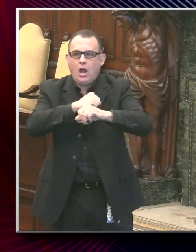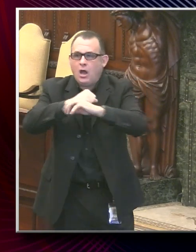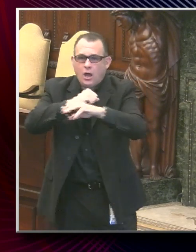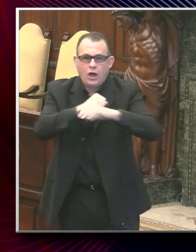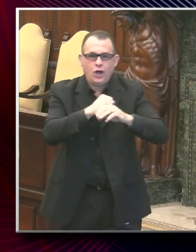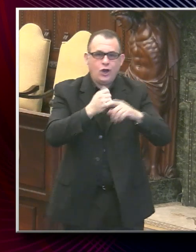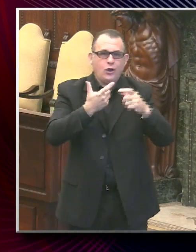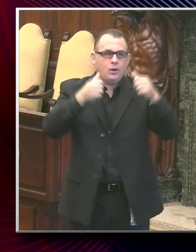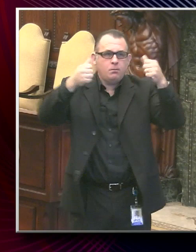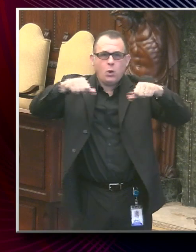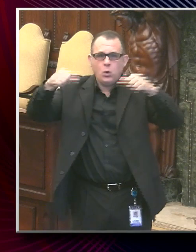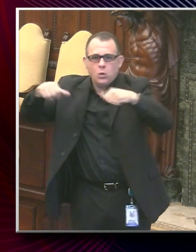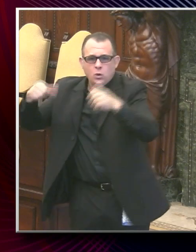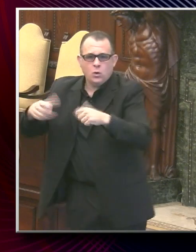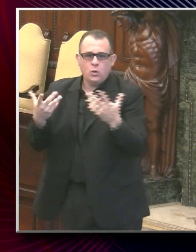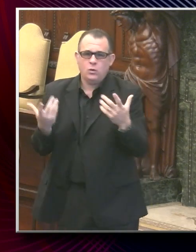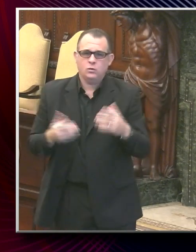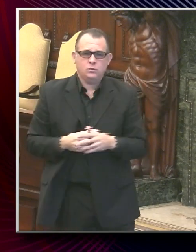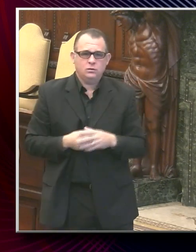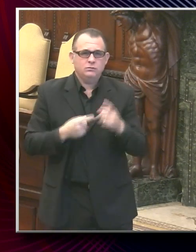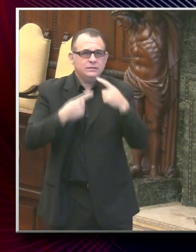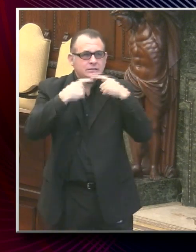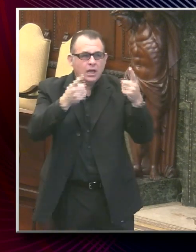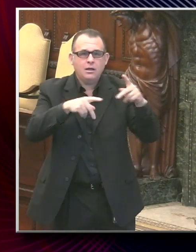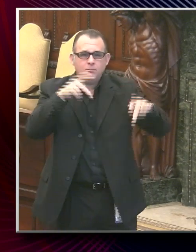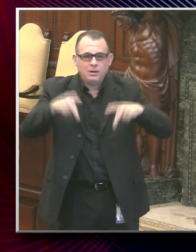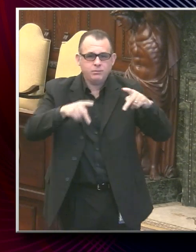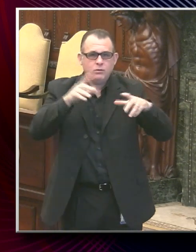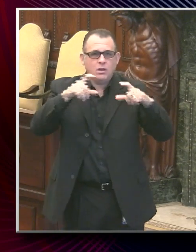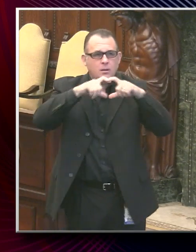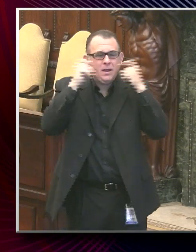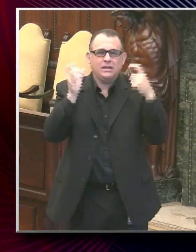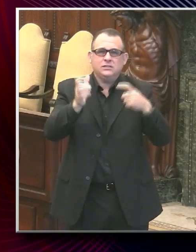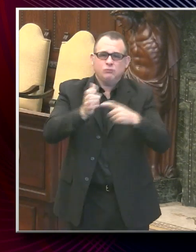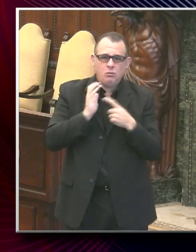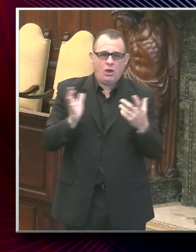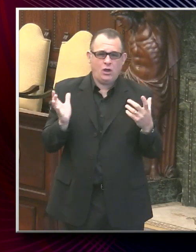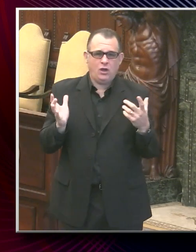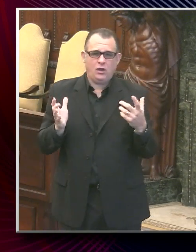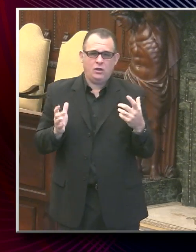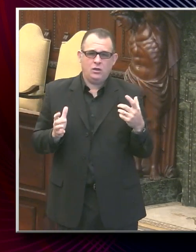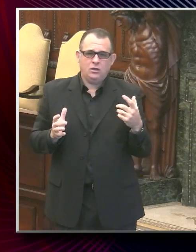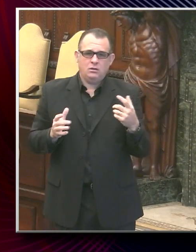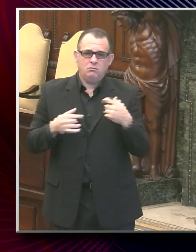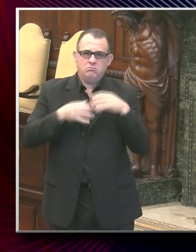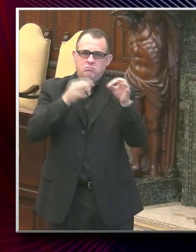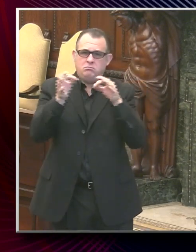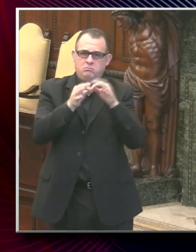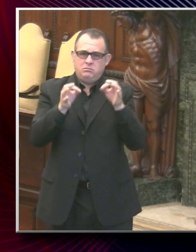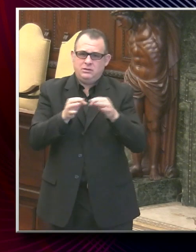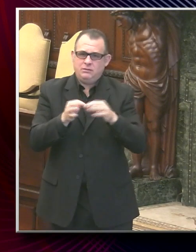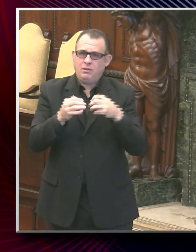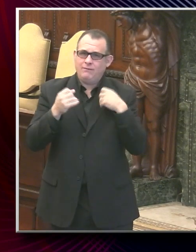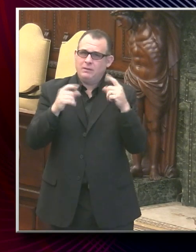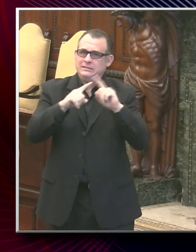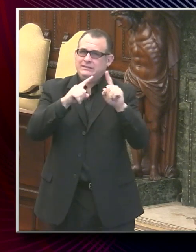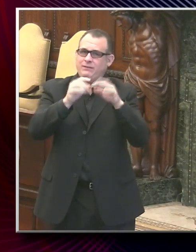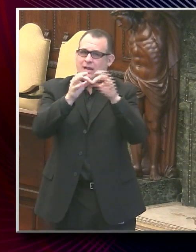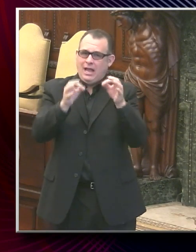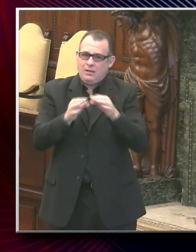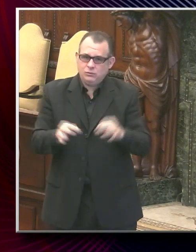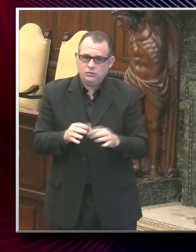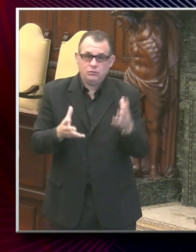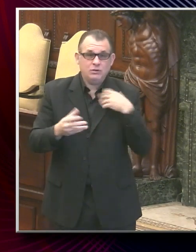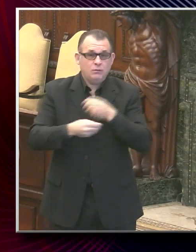posters that tell people that masks are required in multiple languages. We've distributed so far about 1,000 of those flyers and about 500